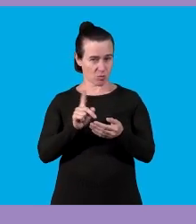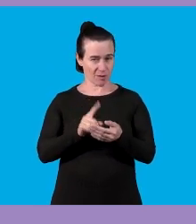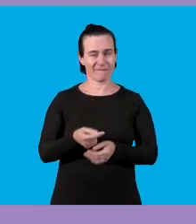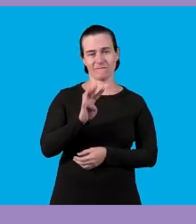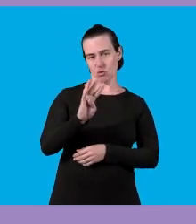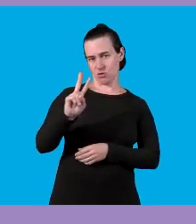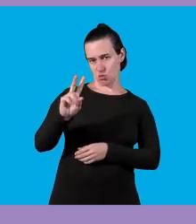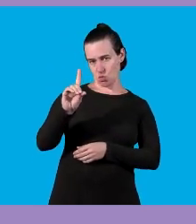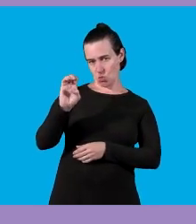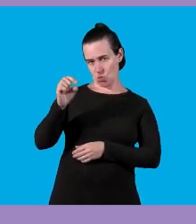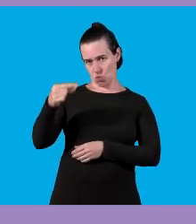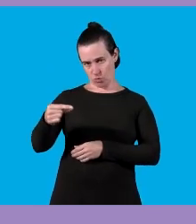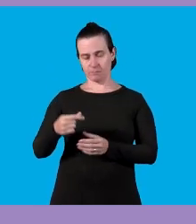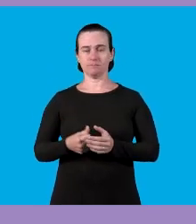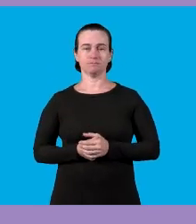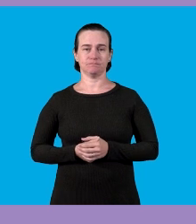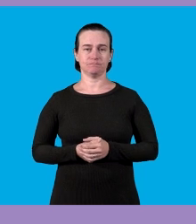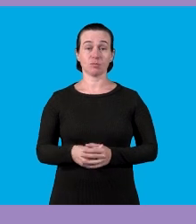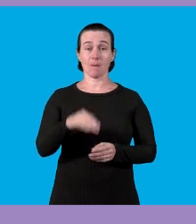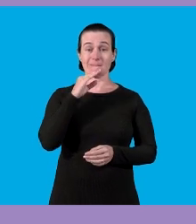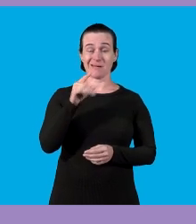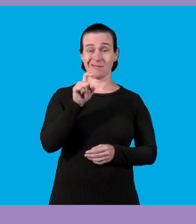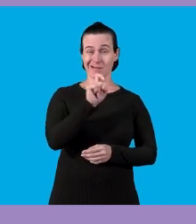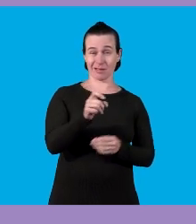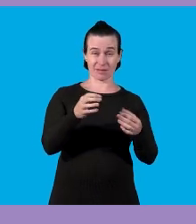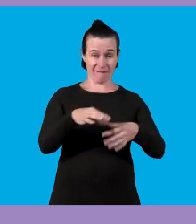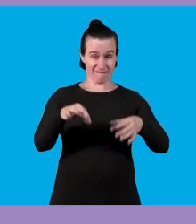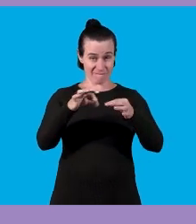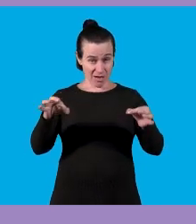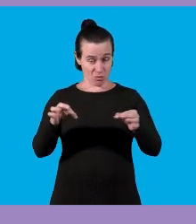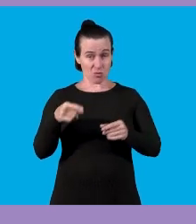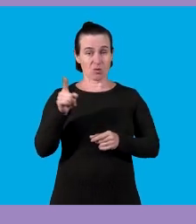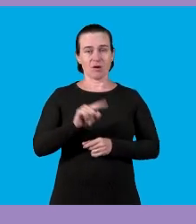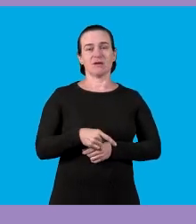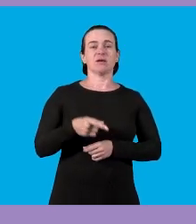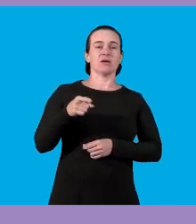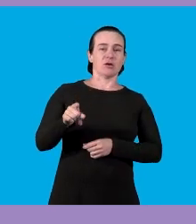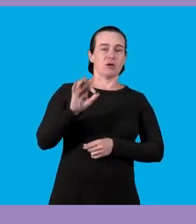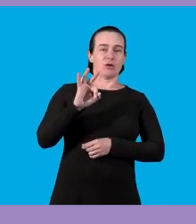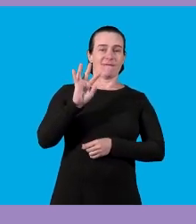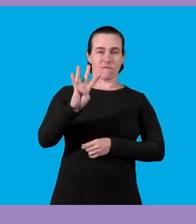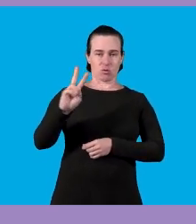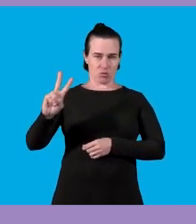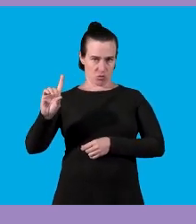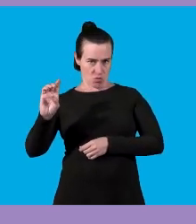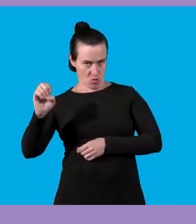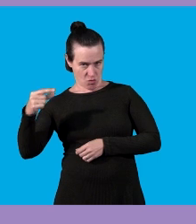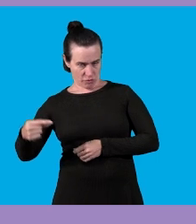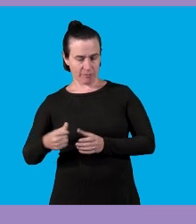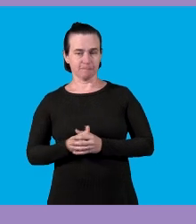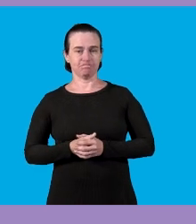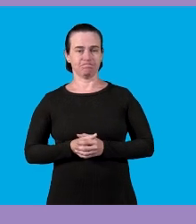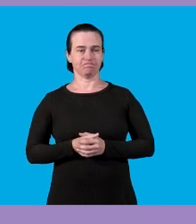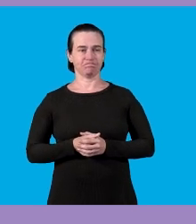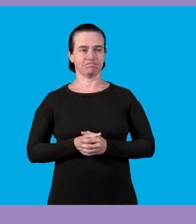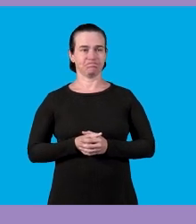us 42 degrees. So our value of x is 42 degrees. Then